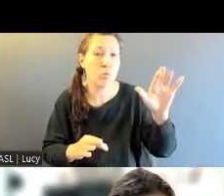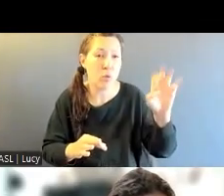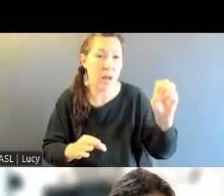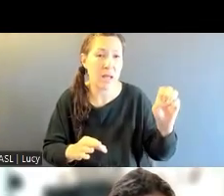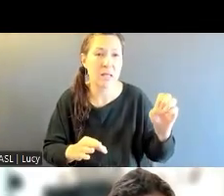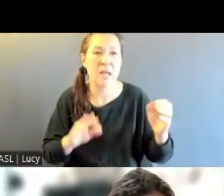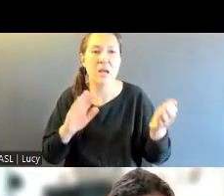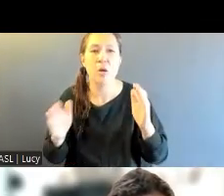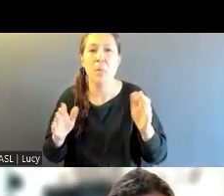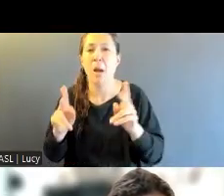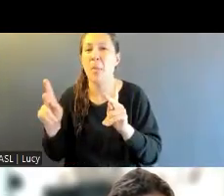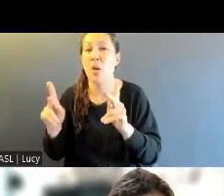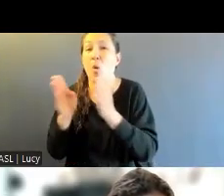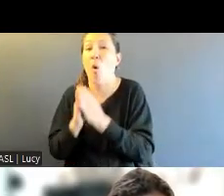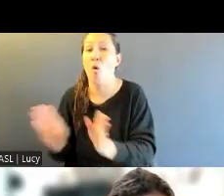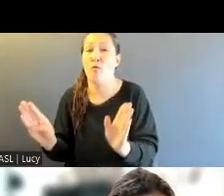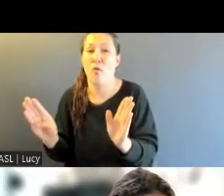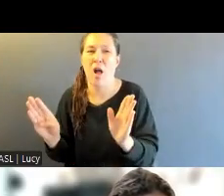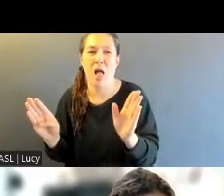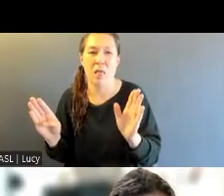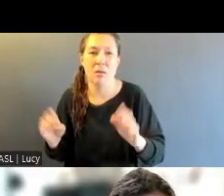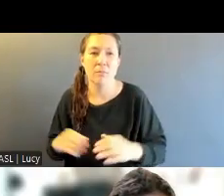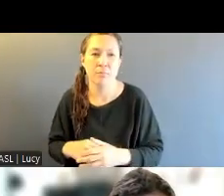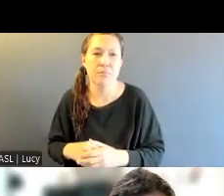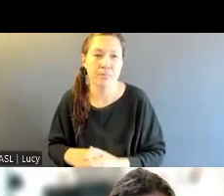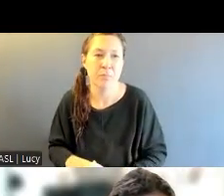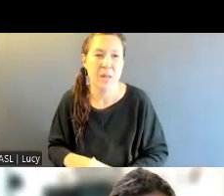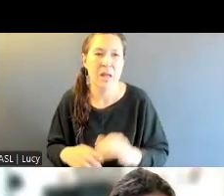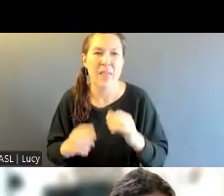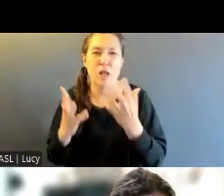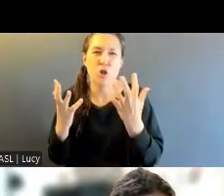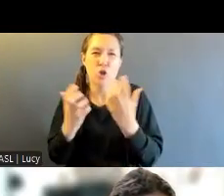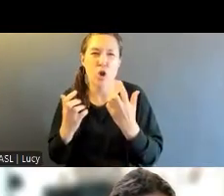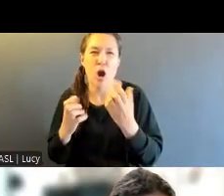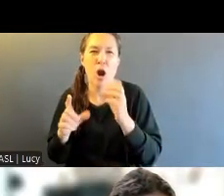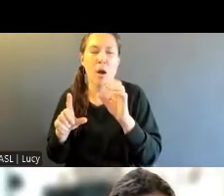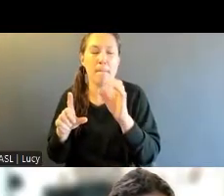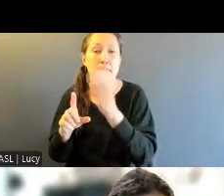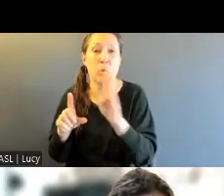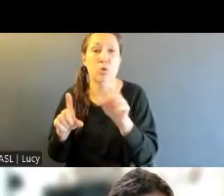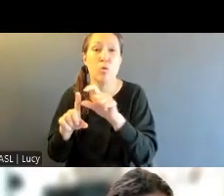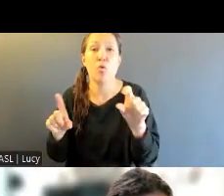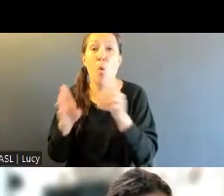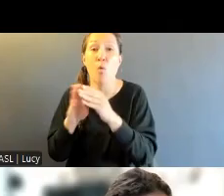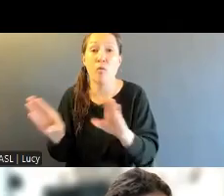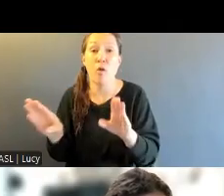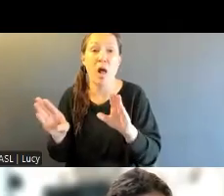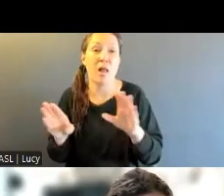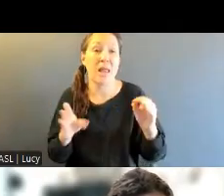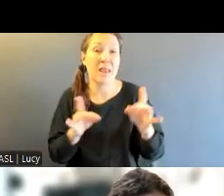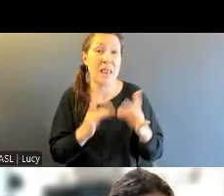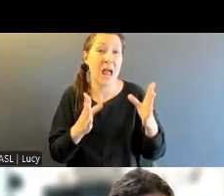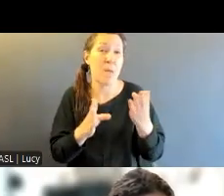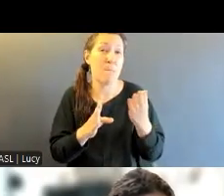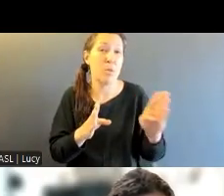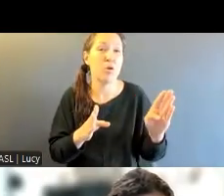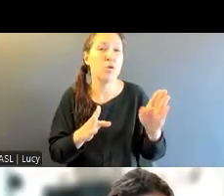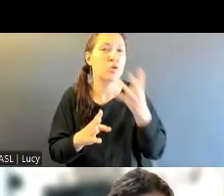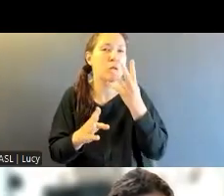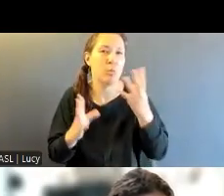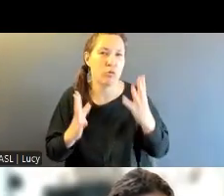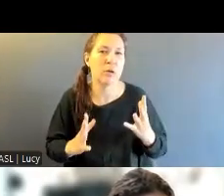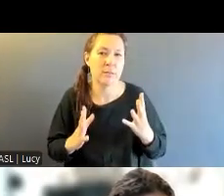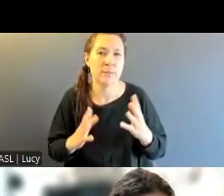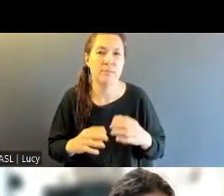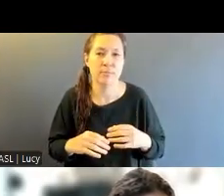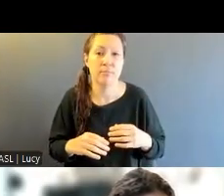blue bars. Again, I'll pass it back to Marley to share what we heard about this during the focus groups. Mhm. Thanks,